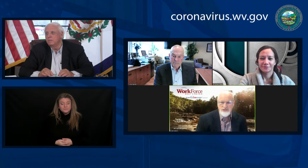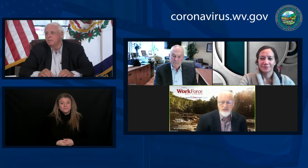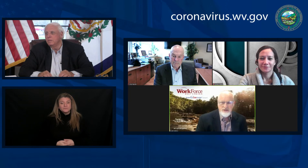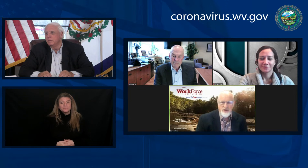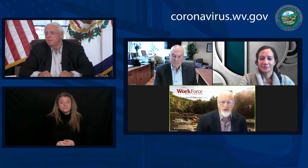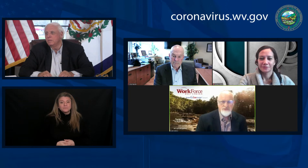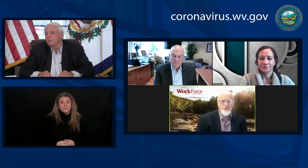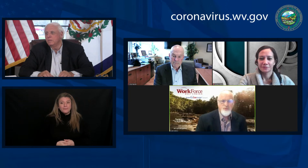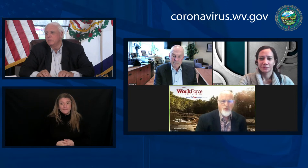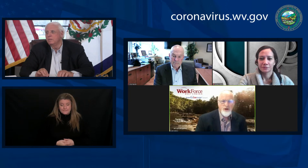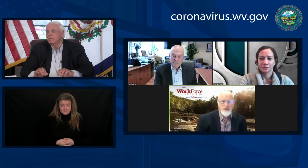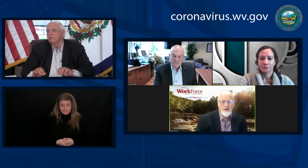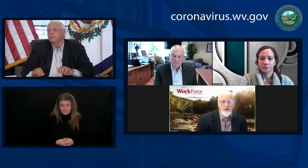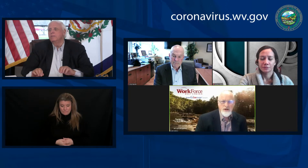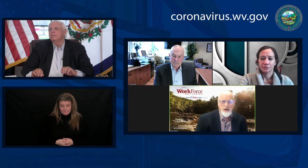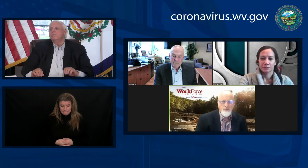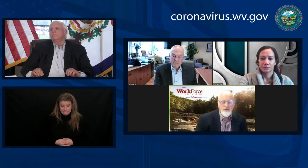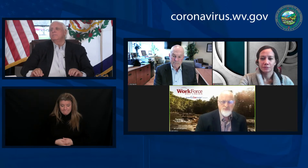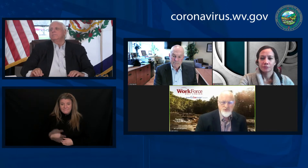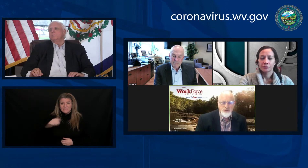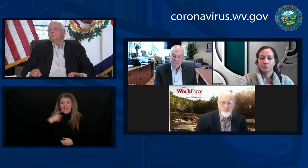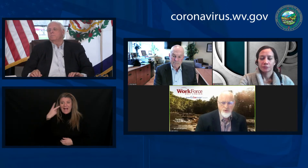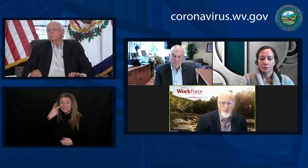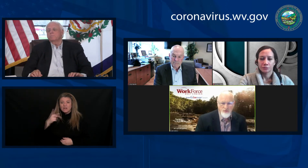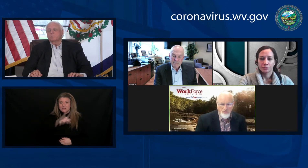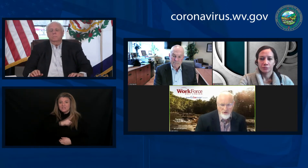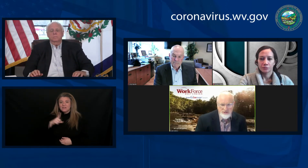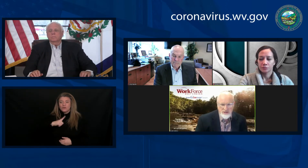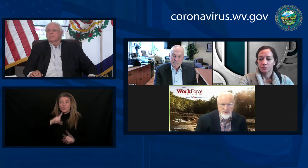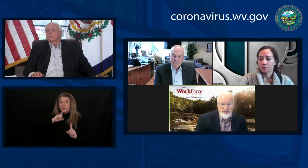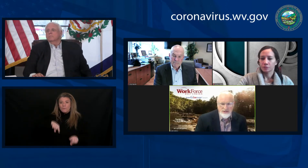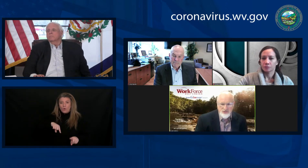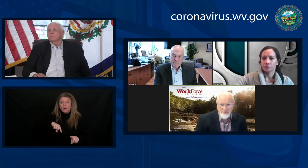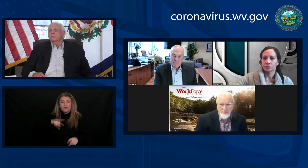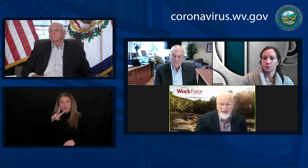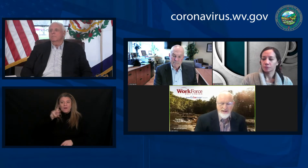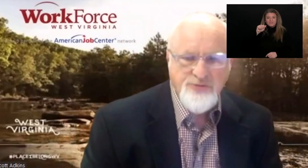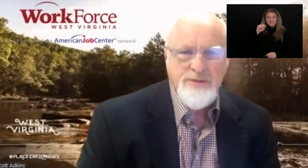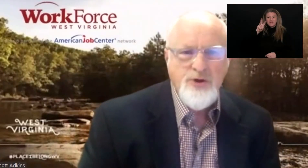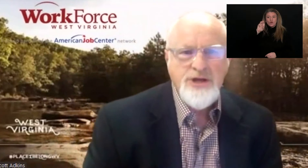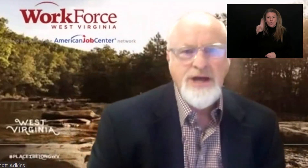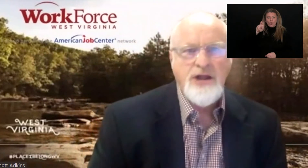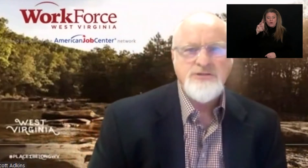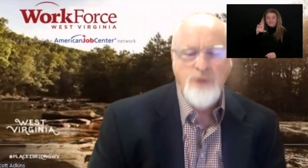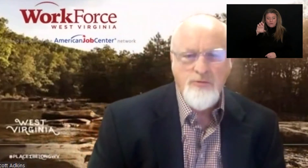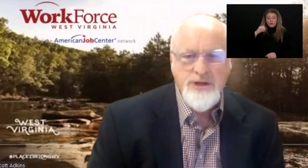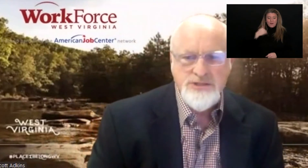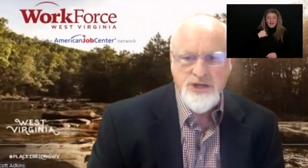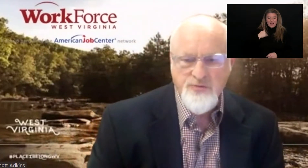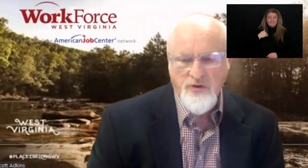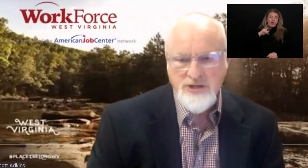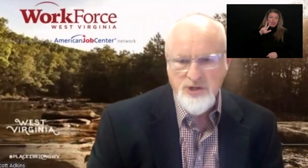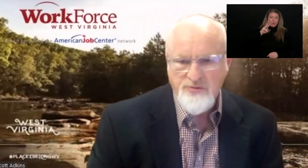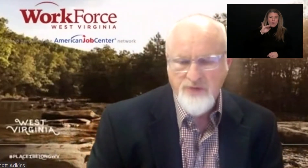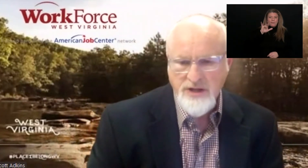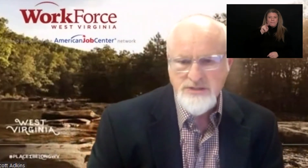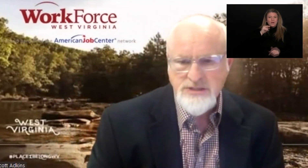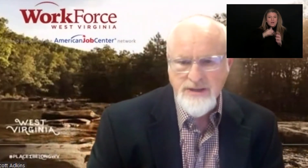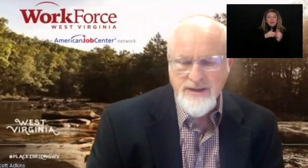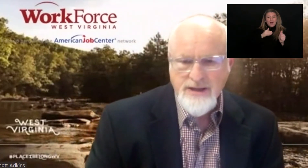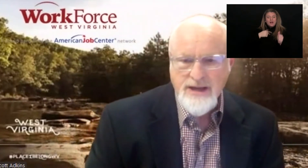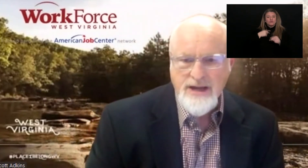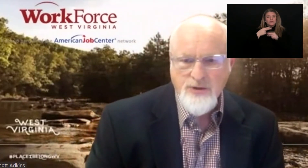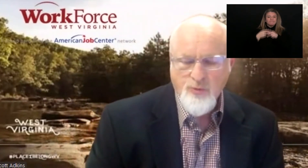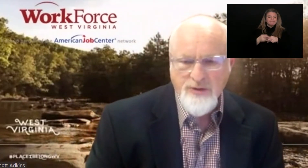from the Legislative Auditor's Report, West Virginia, through Workforce, distributed about $83 million in what we consider fraudulent